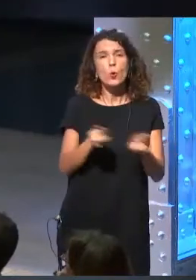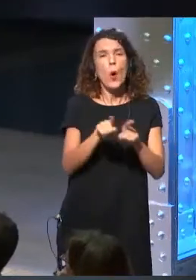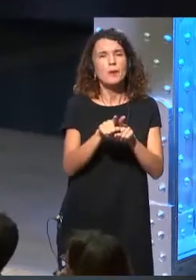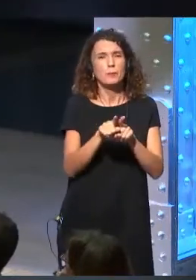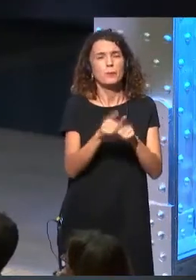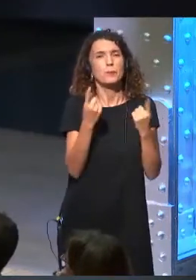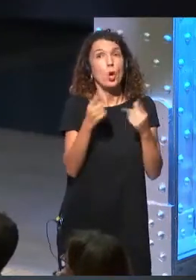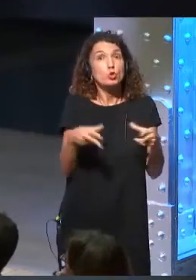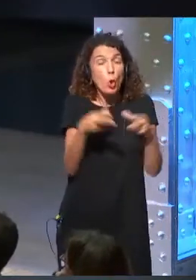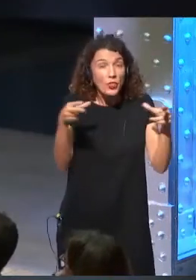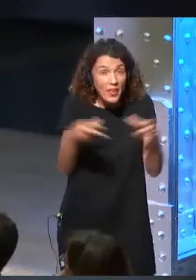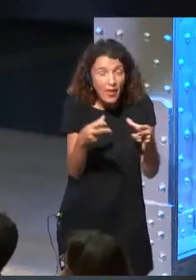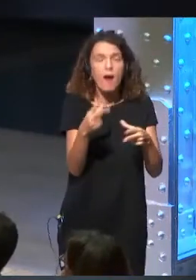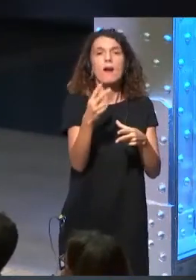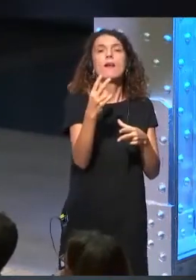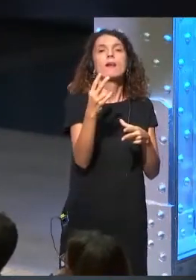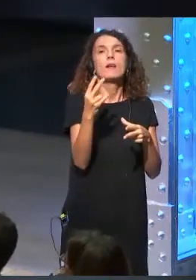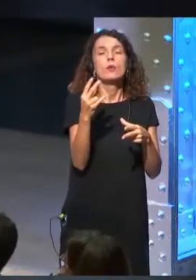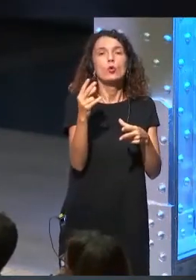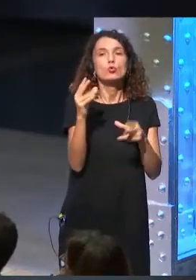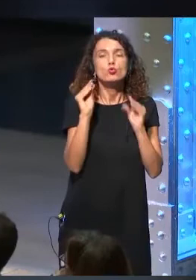Greek society is that